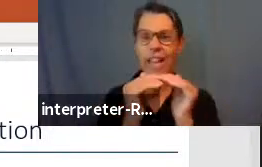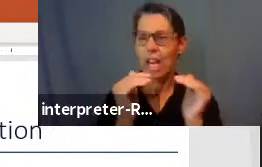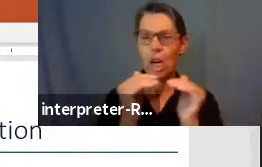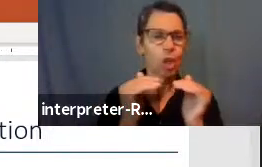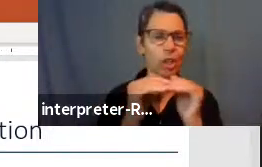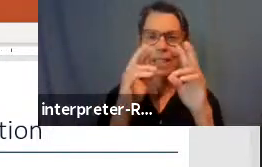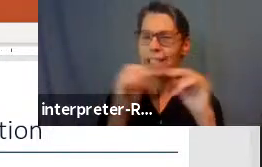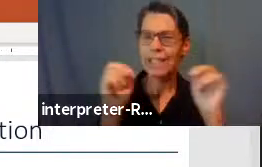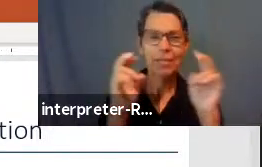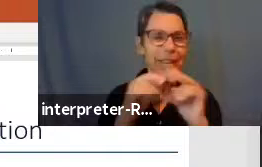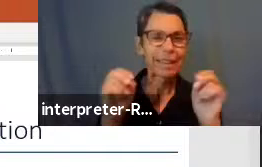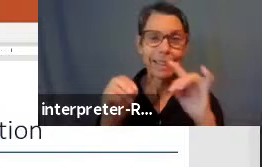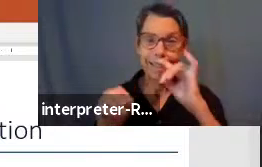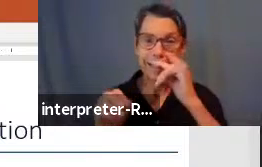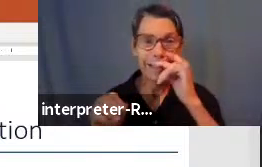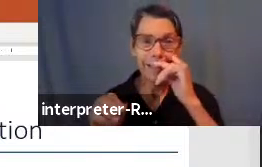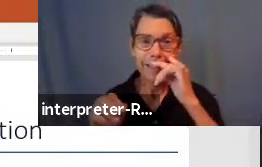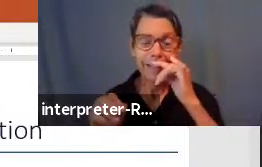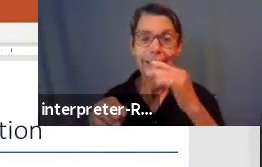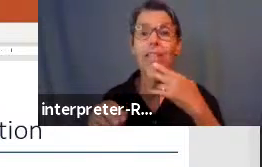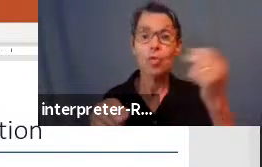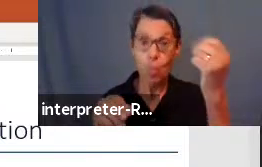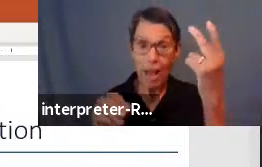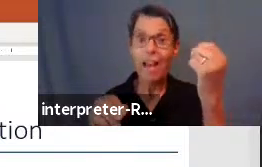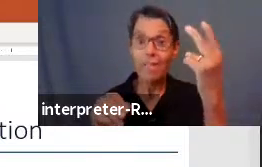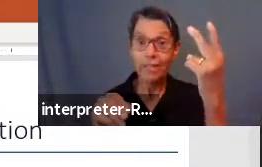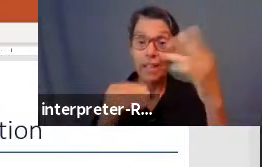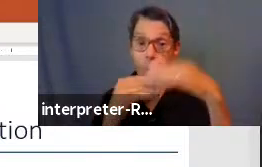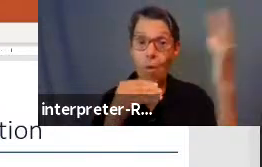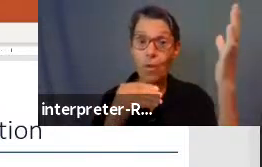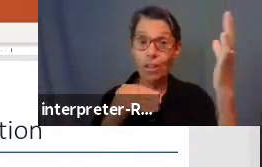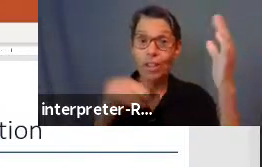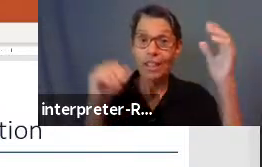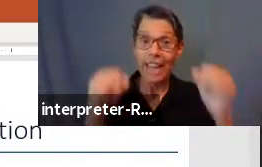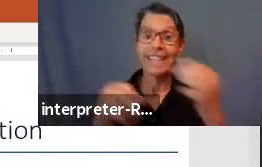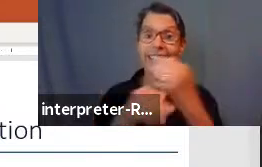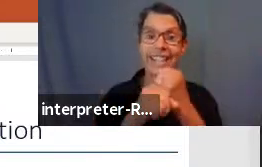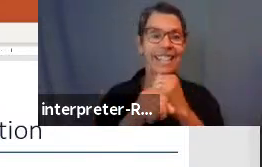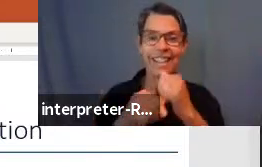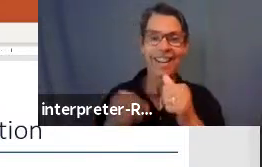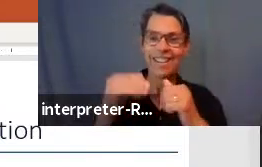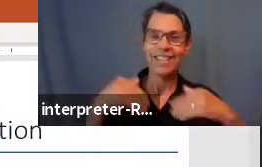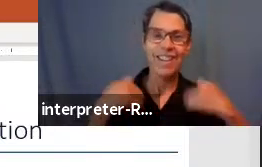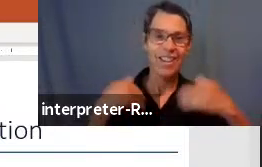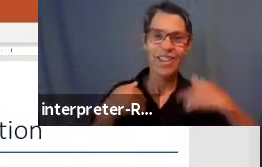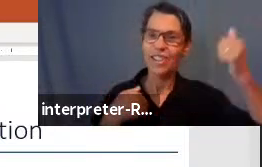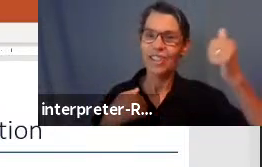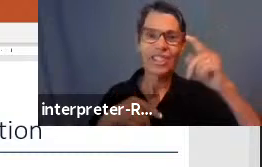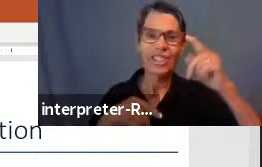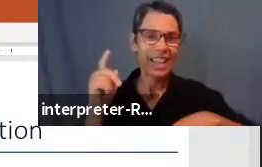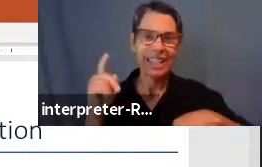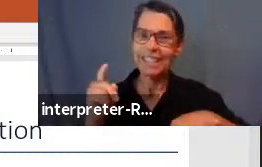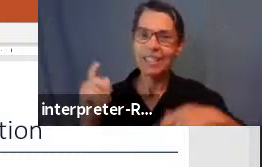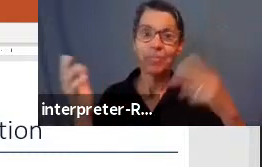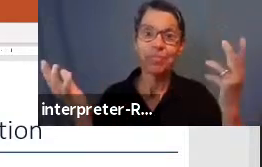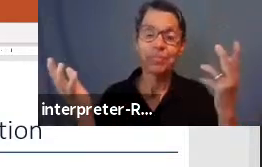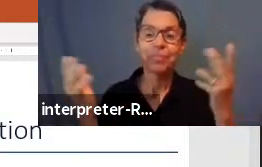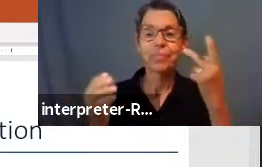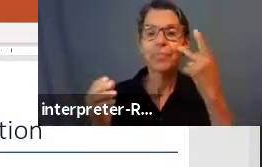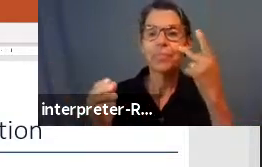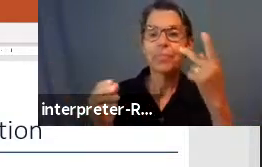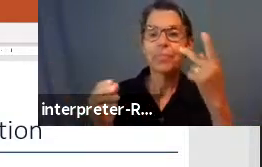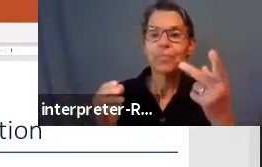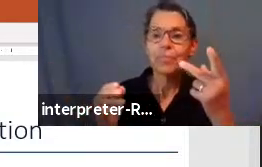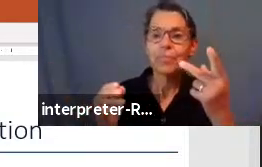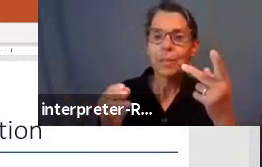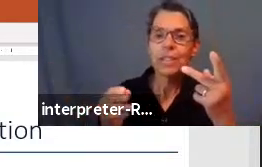because only kids 12 and over are eligible now, but it is kind of a trend that we're seeing that the child